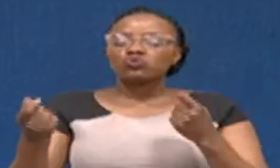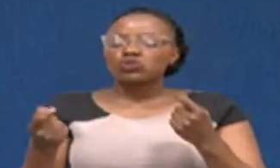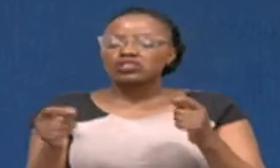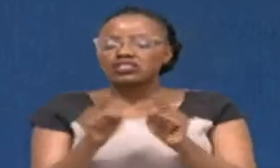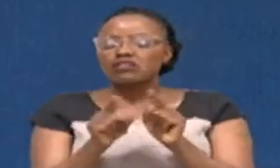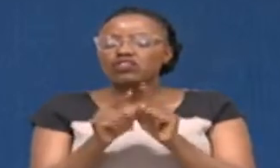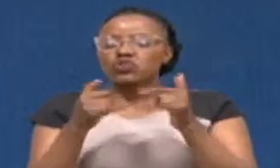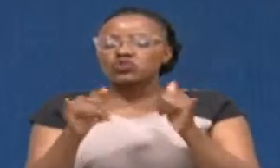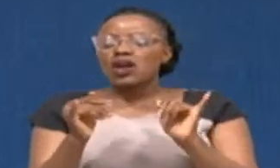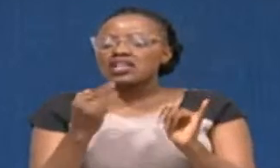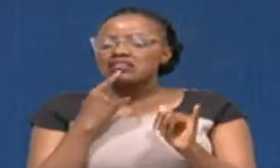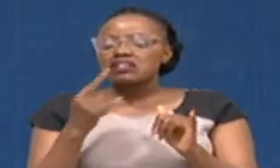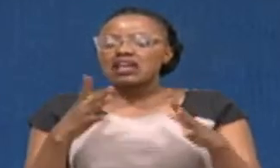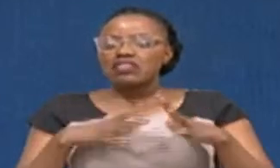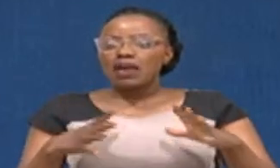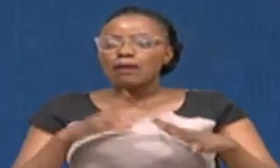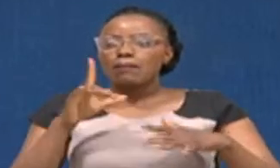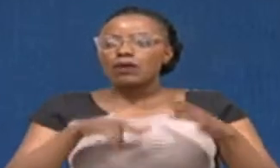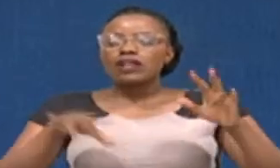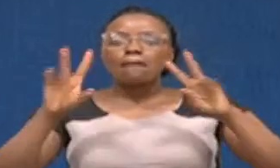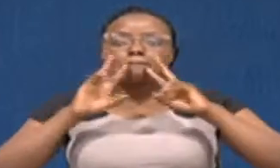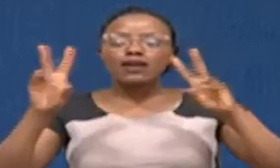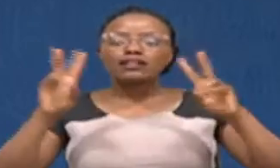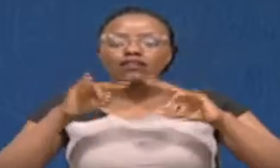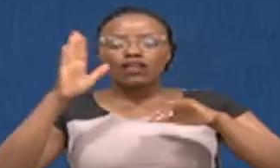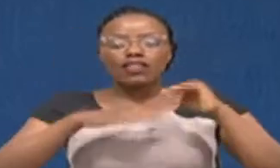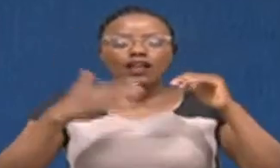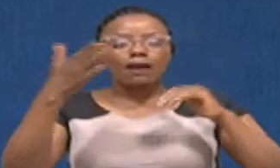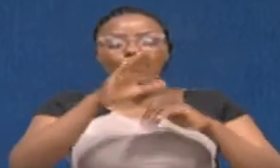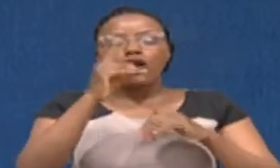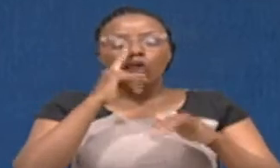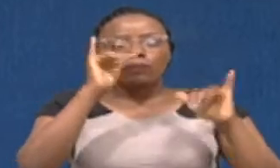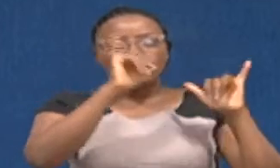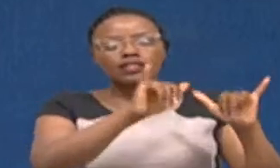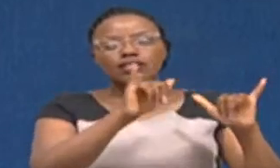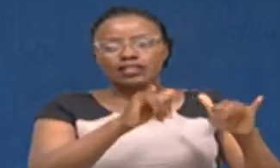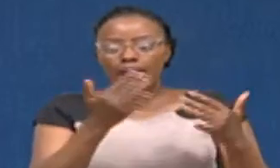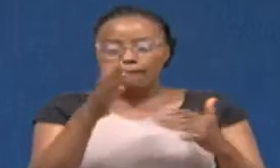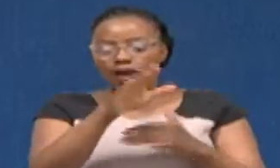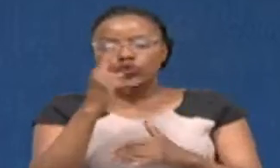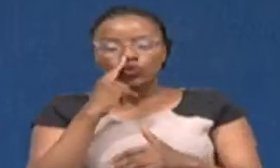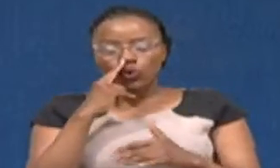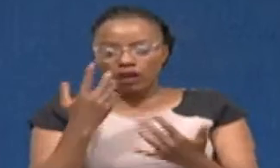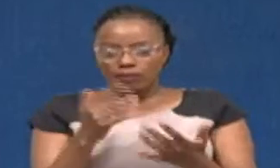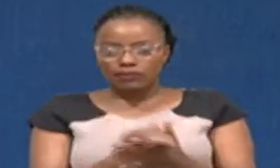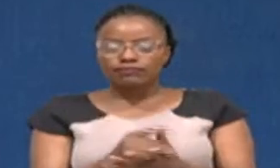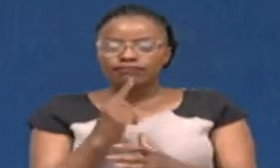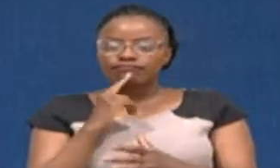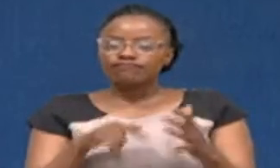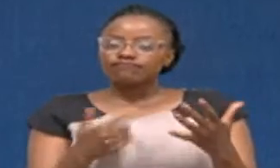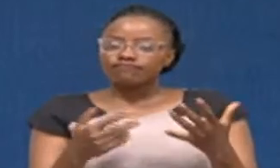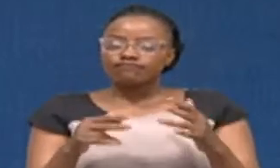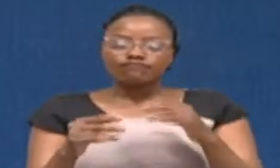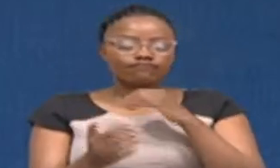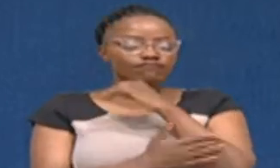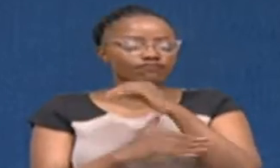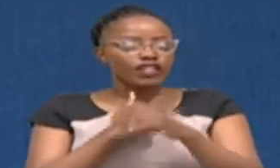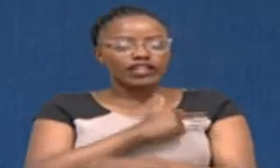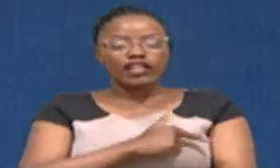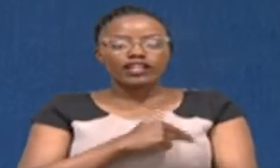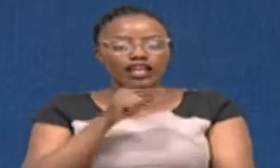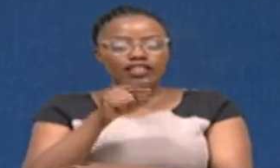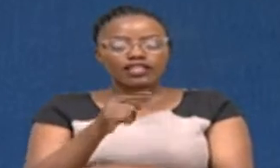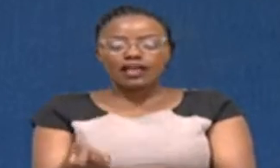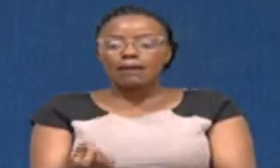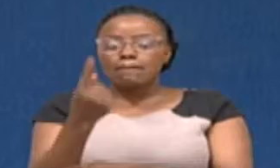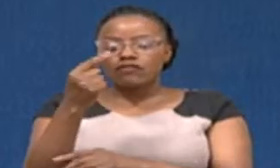okay. to tell the people that it is peaceful and now you can go back and stay. Okay. Let me say it is very unfortunate that this is